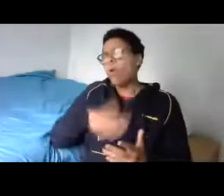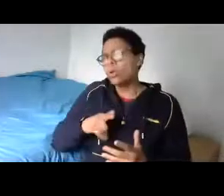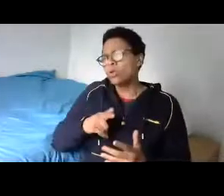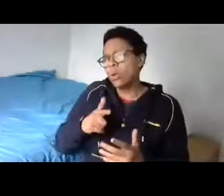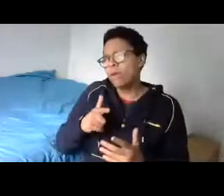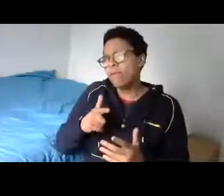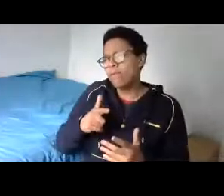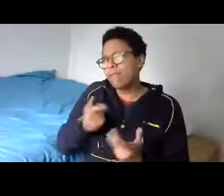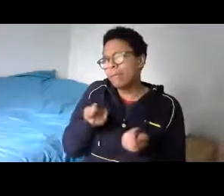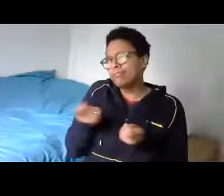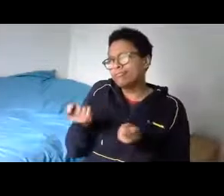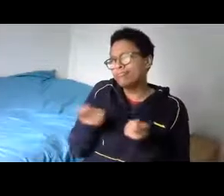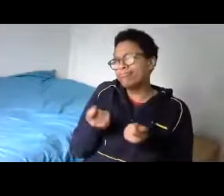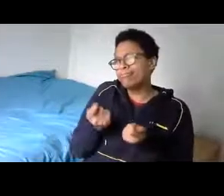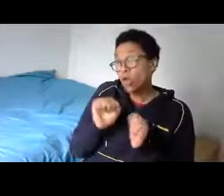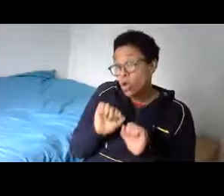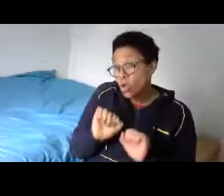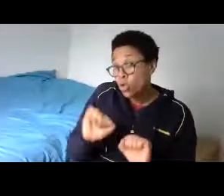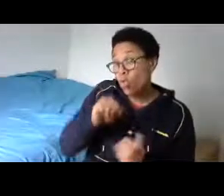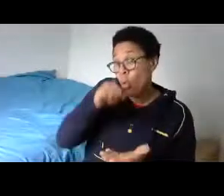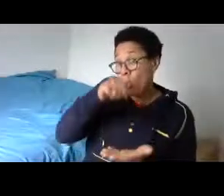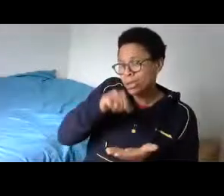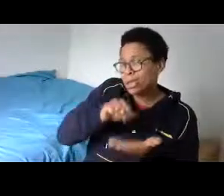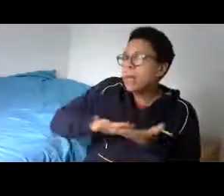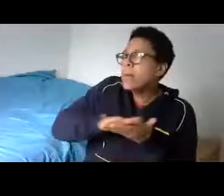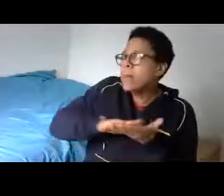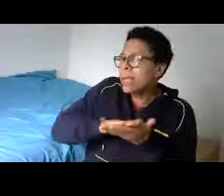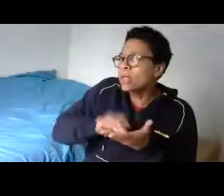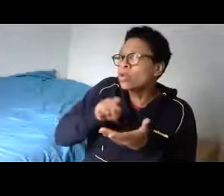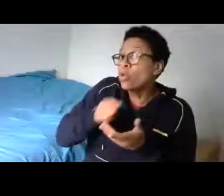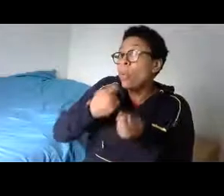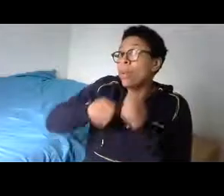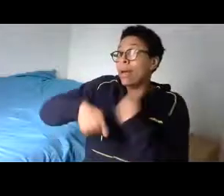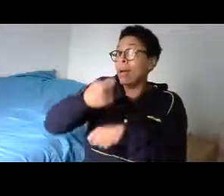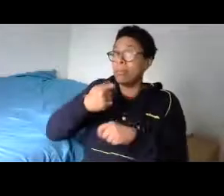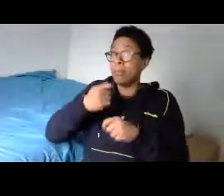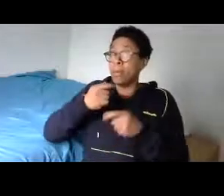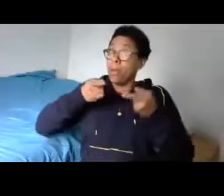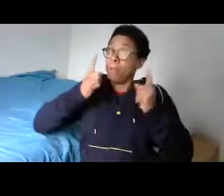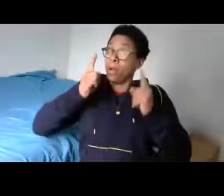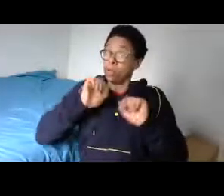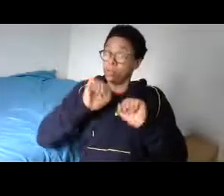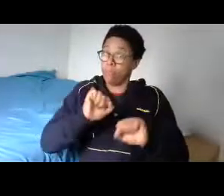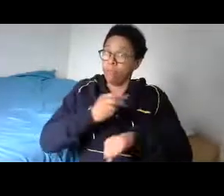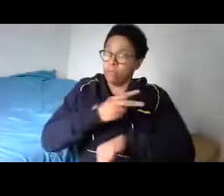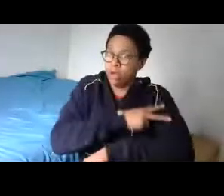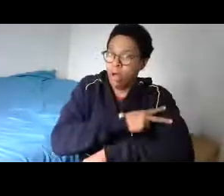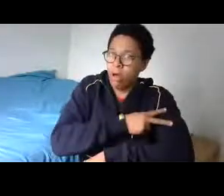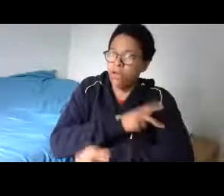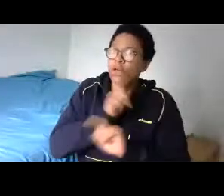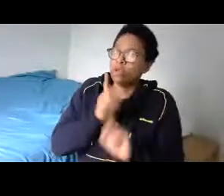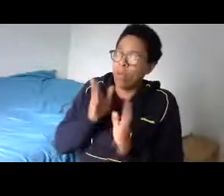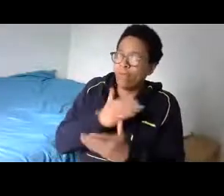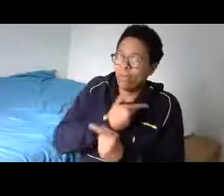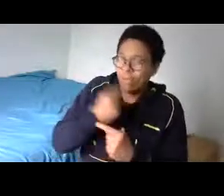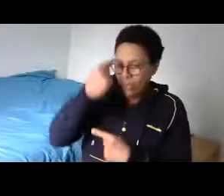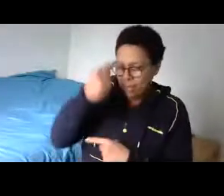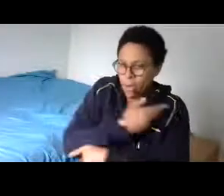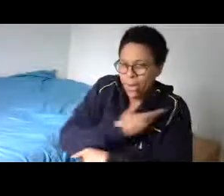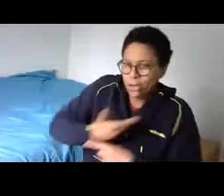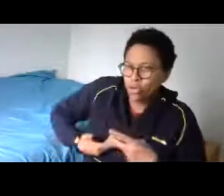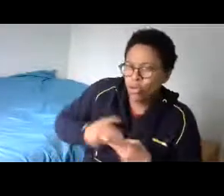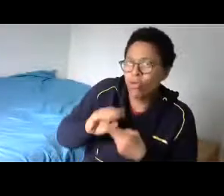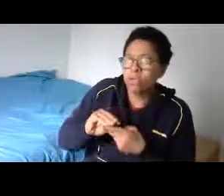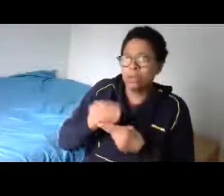pay for like you are effectively becoming an employer, and there will be costs to that. You have to